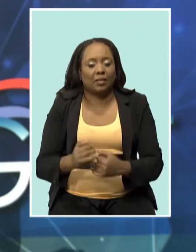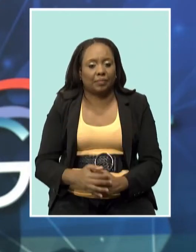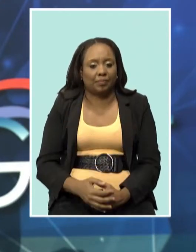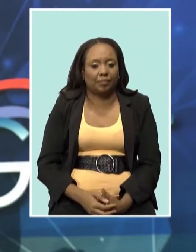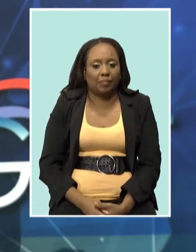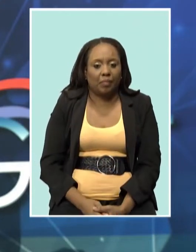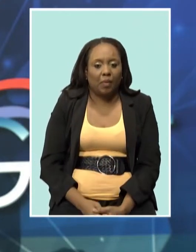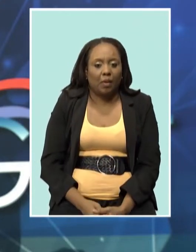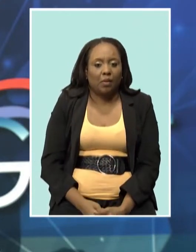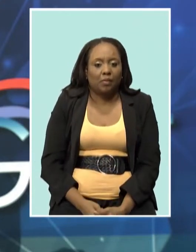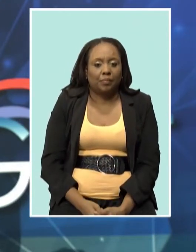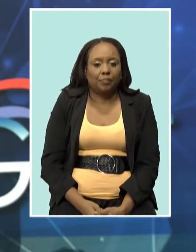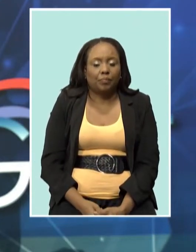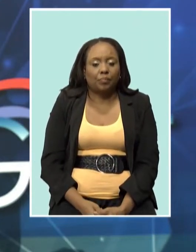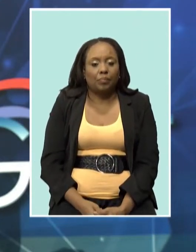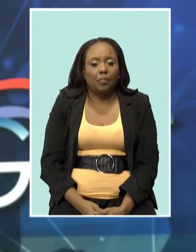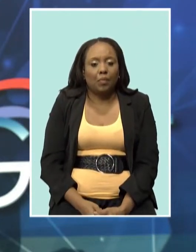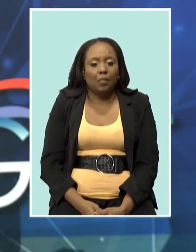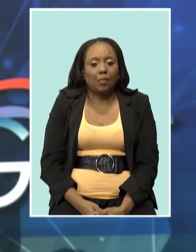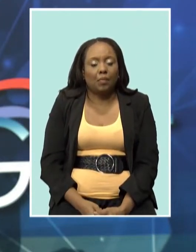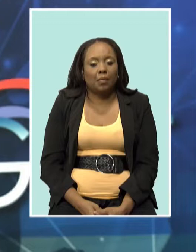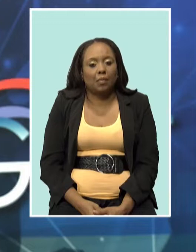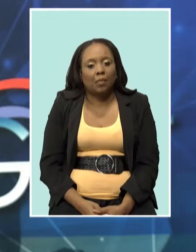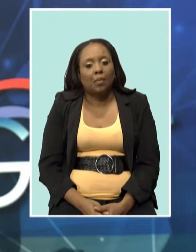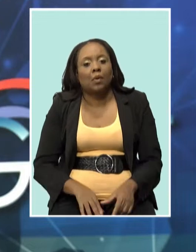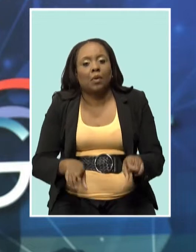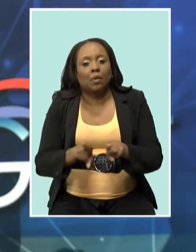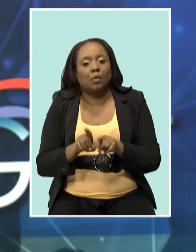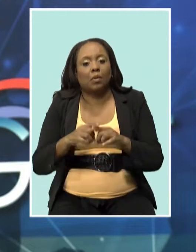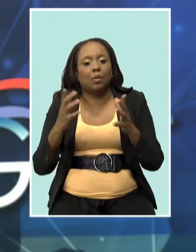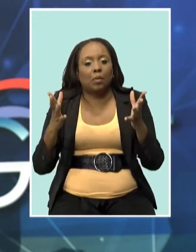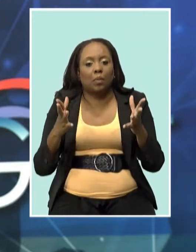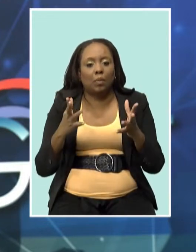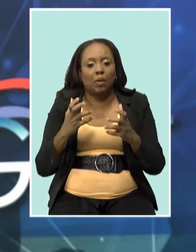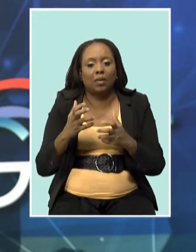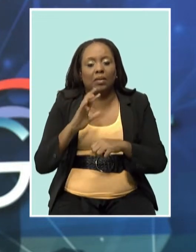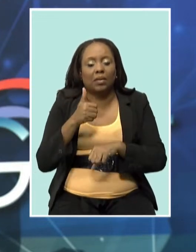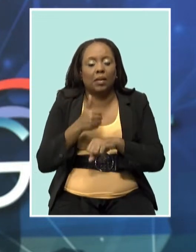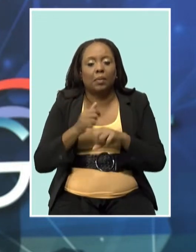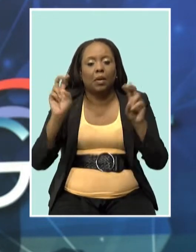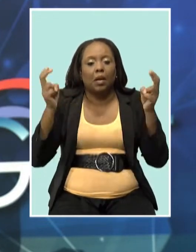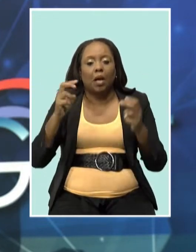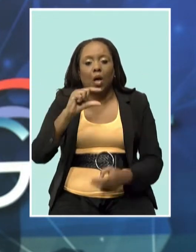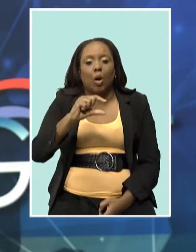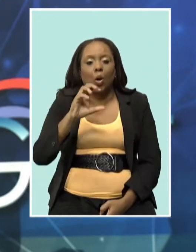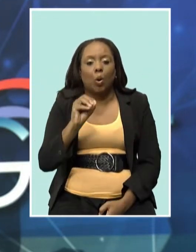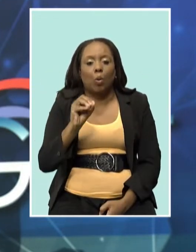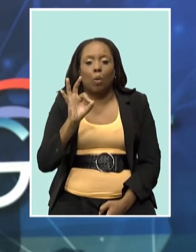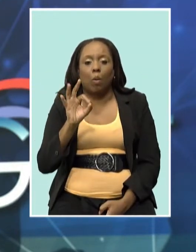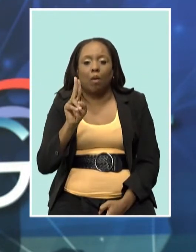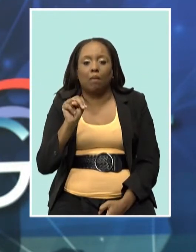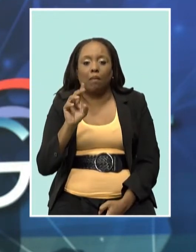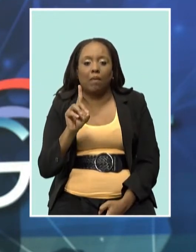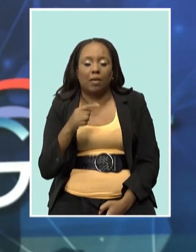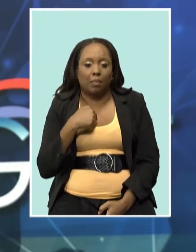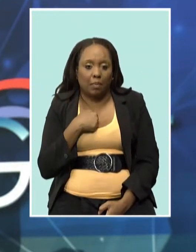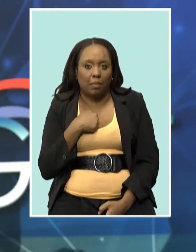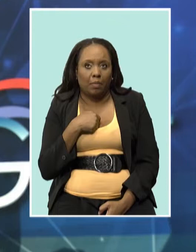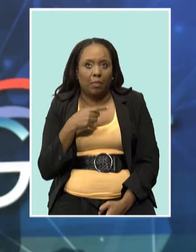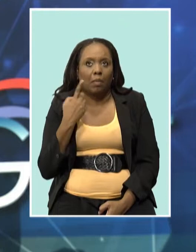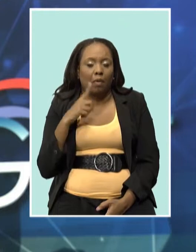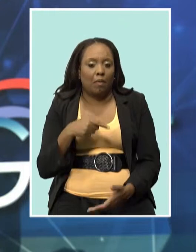It was heartbreaking. heartbreaking because